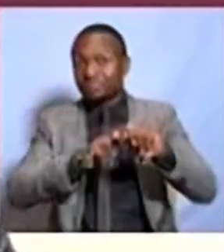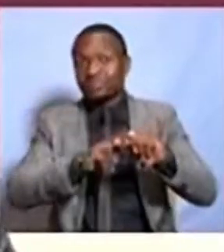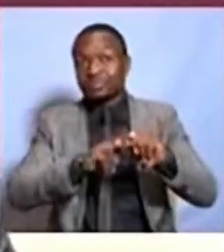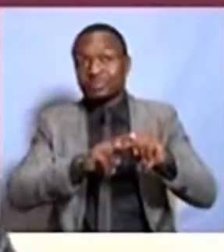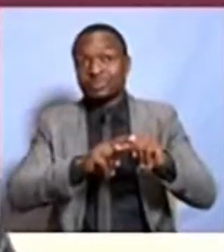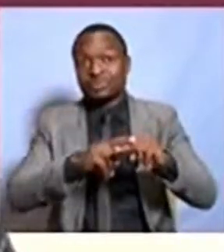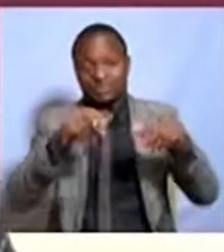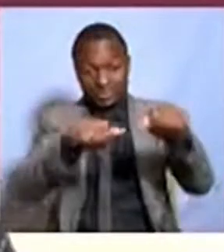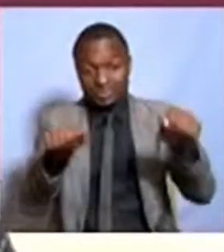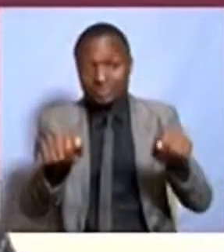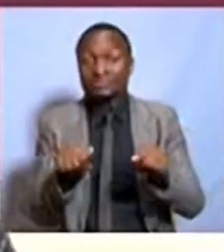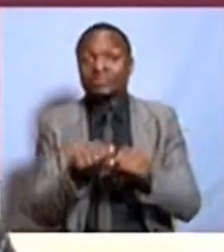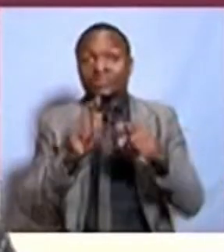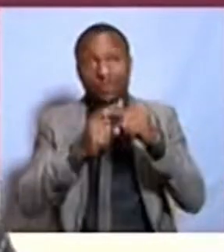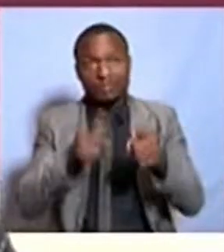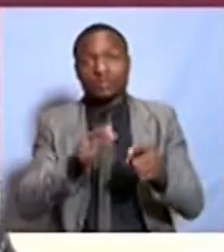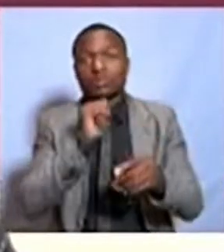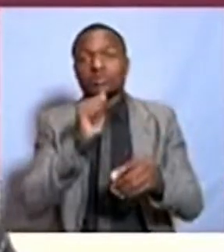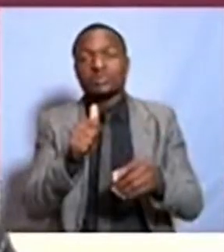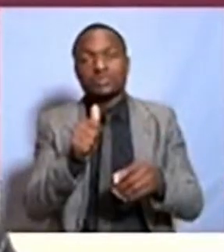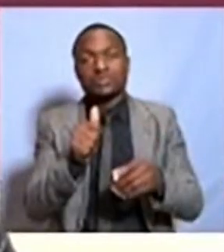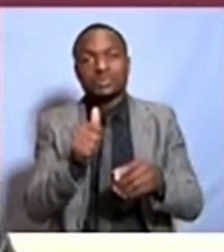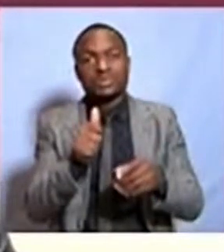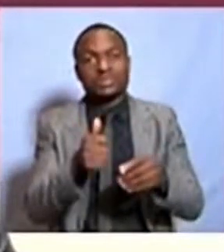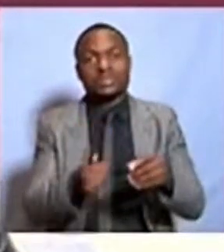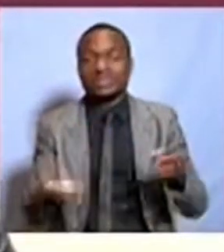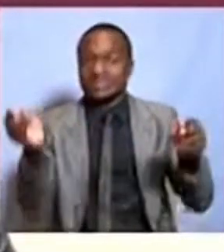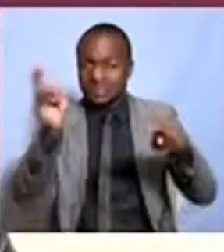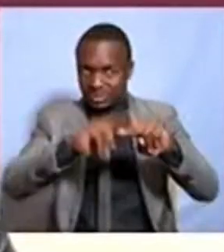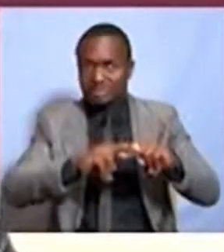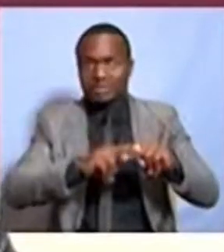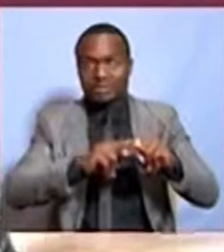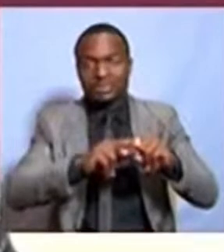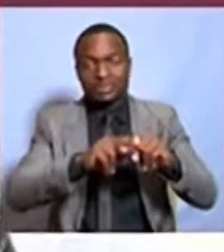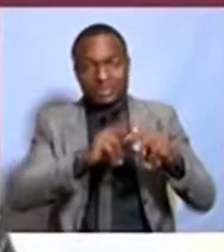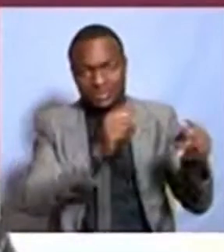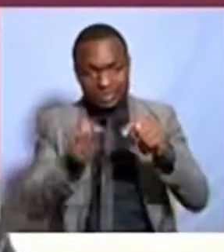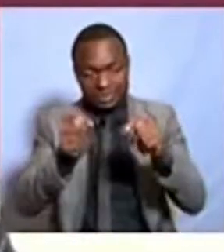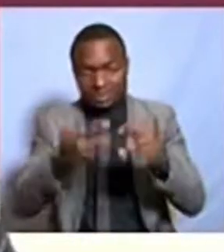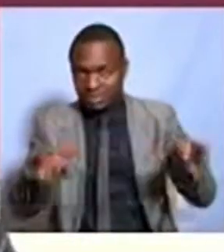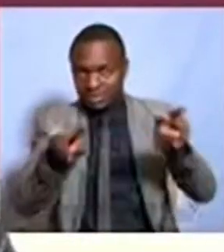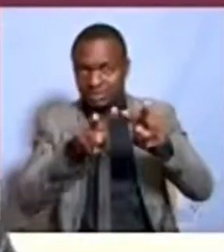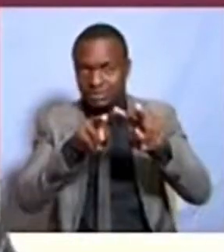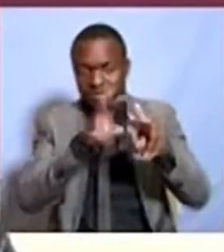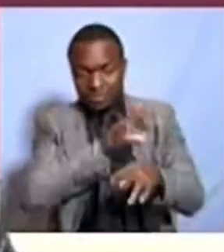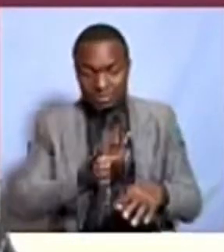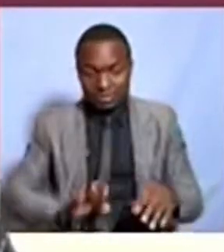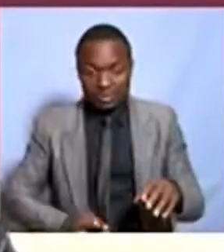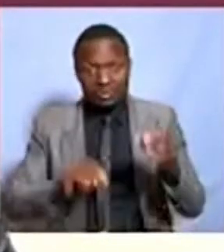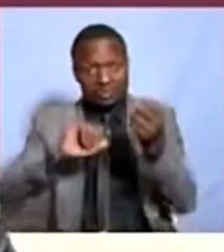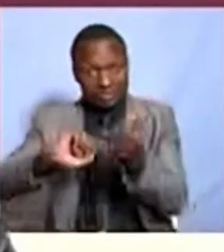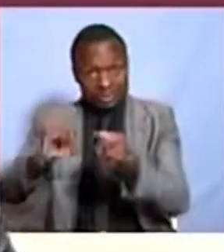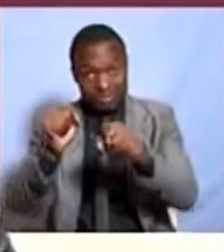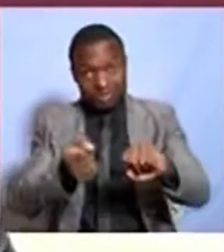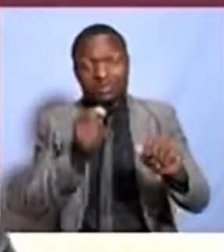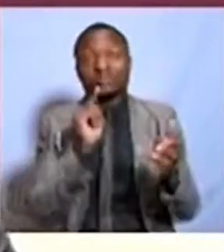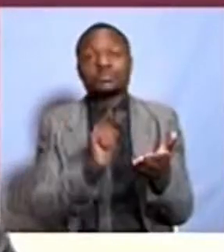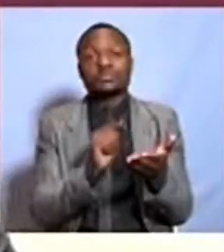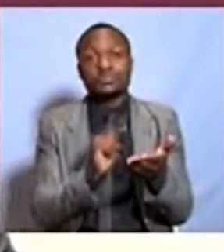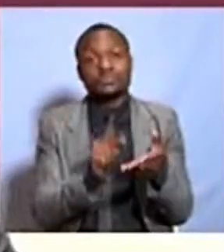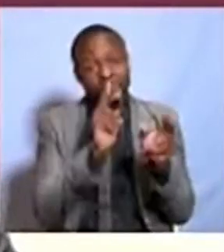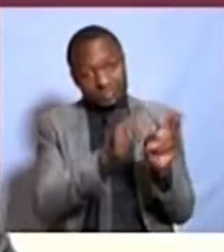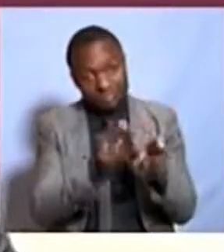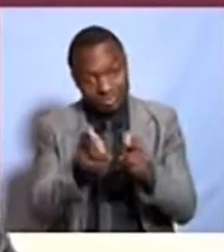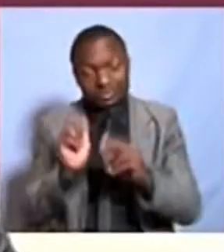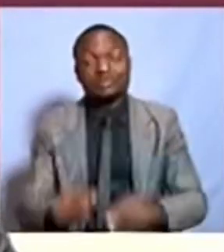but not increasing in transfer value. For Food Security Pact, of course, this was a response